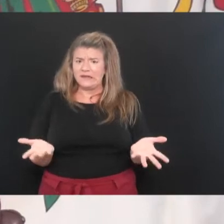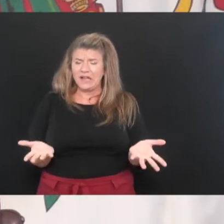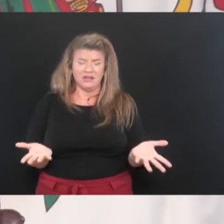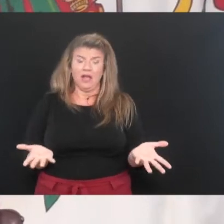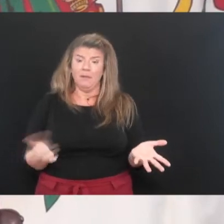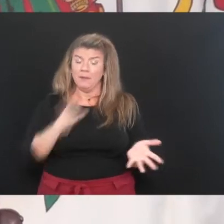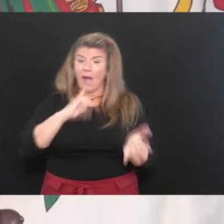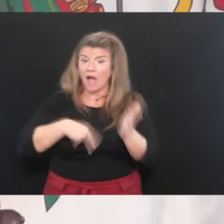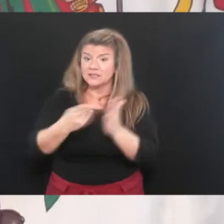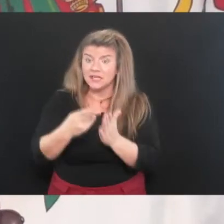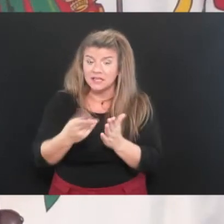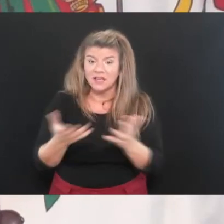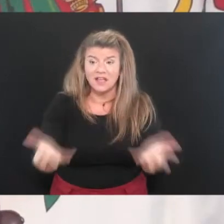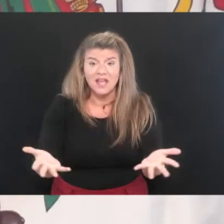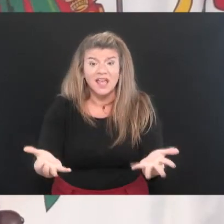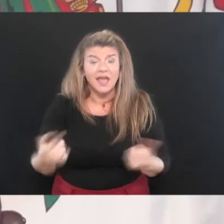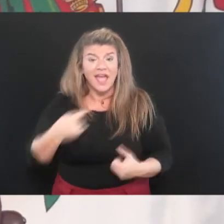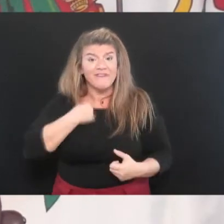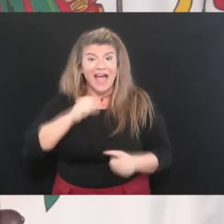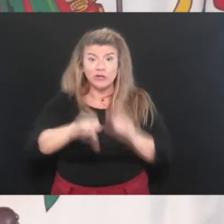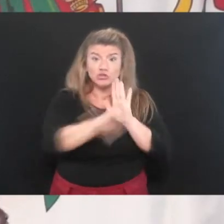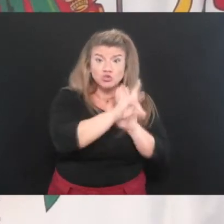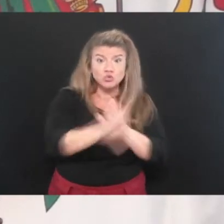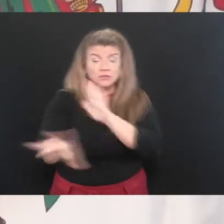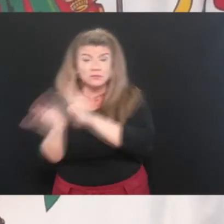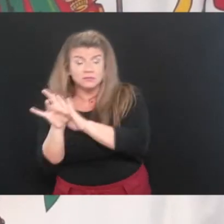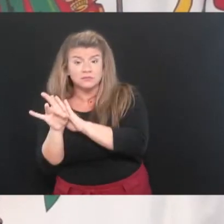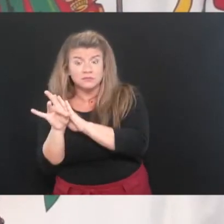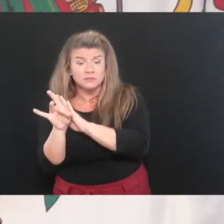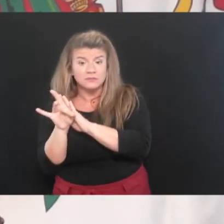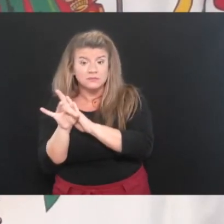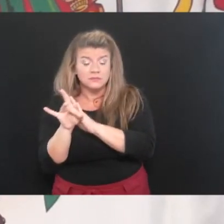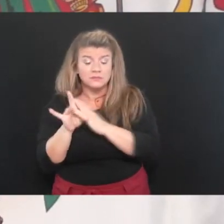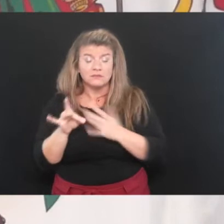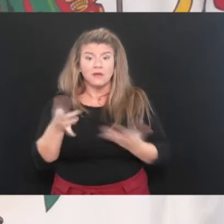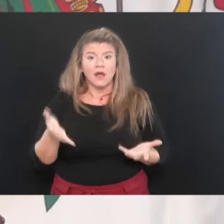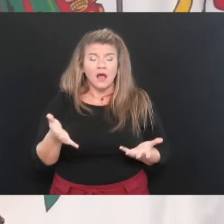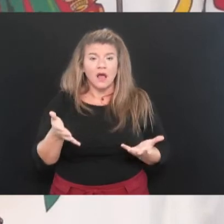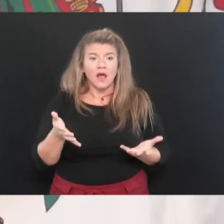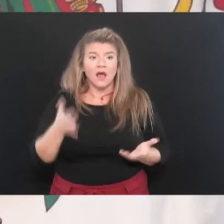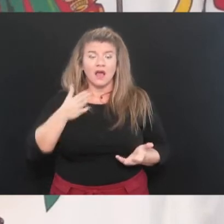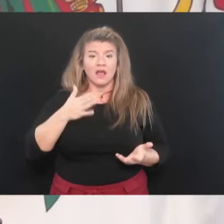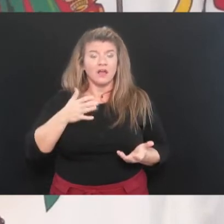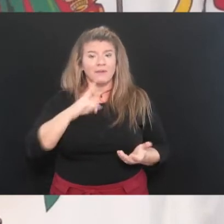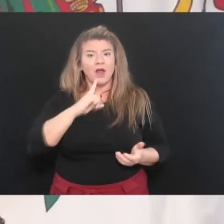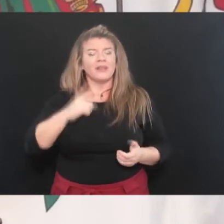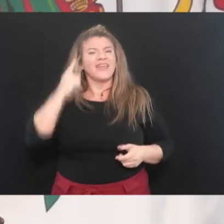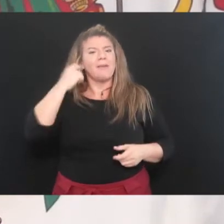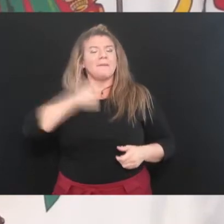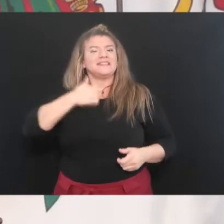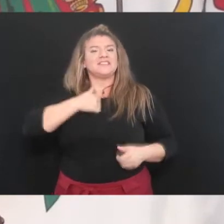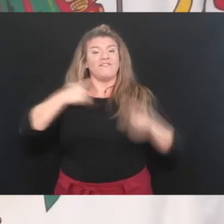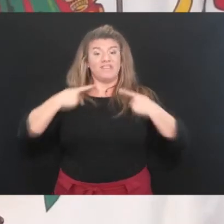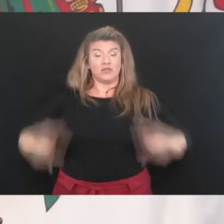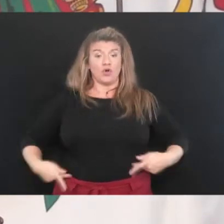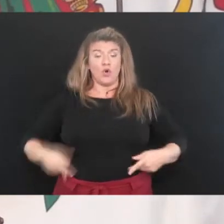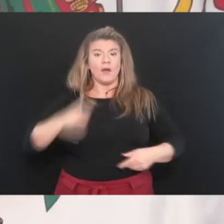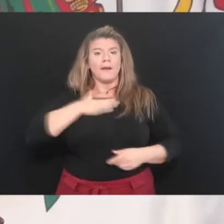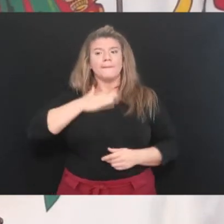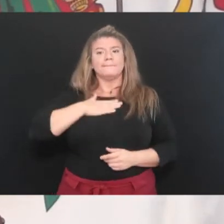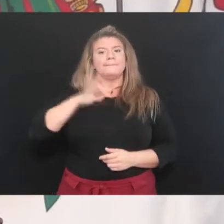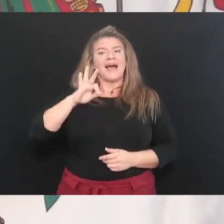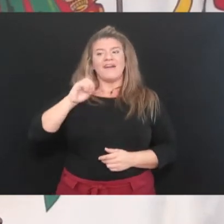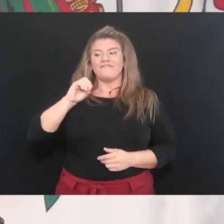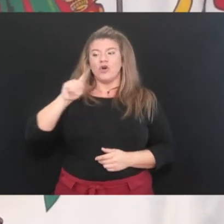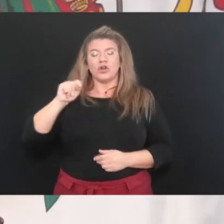be perfectly honest, if I had my choice of my foot not hurting, or maybe the best way that I could